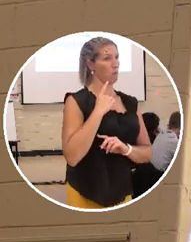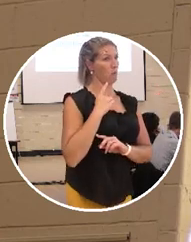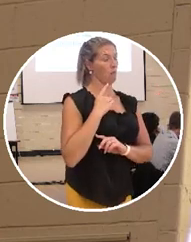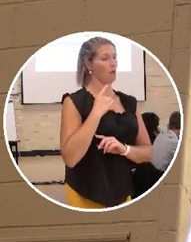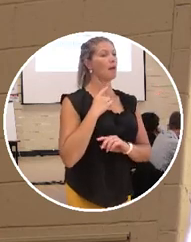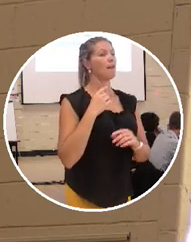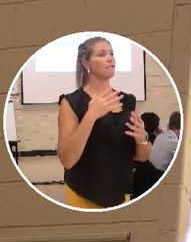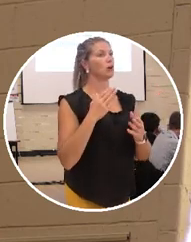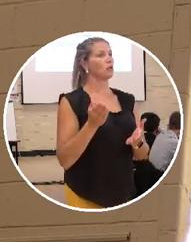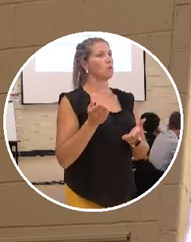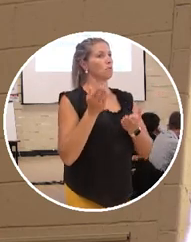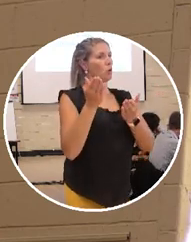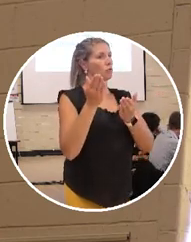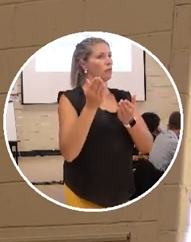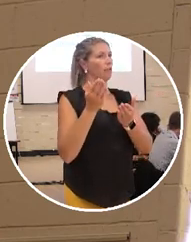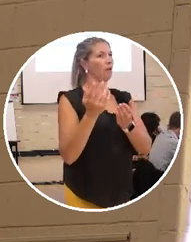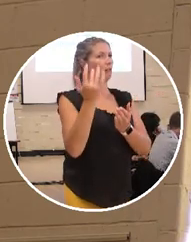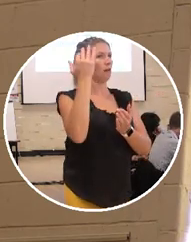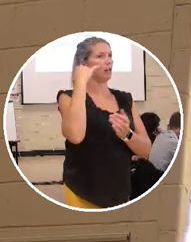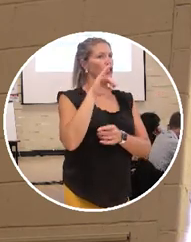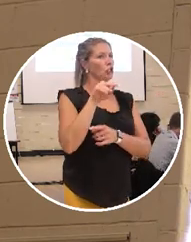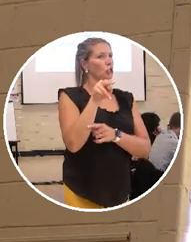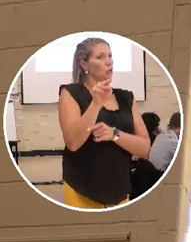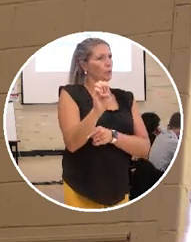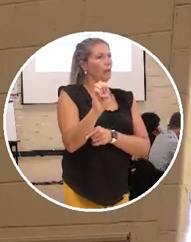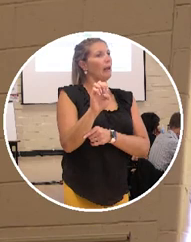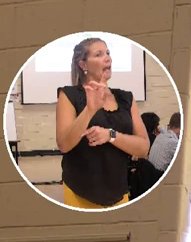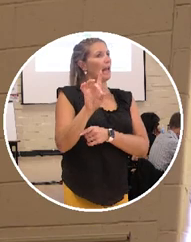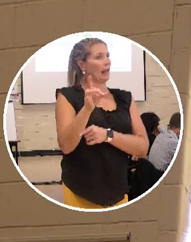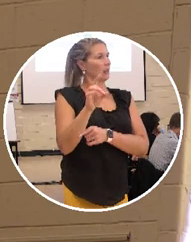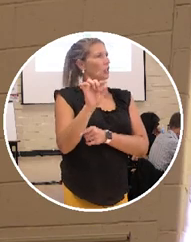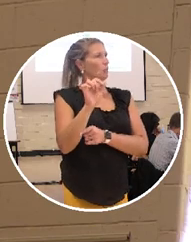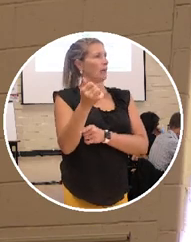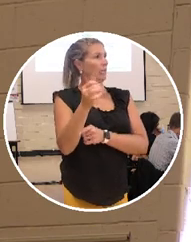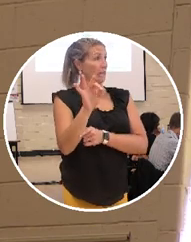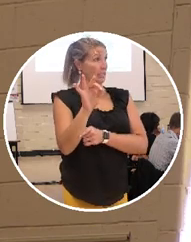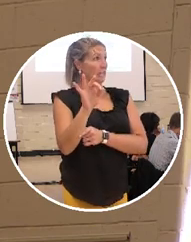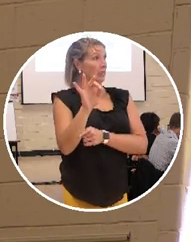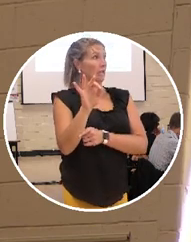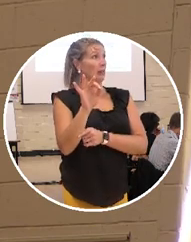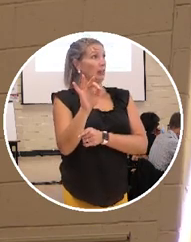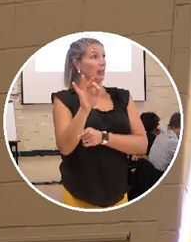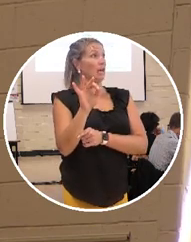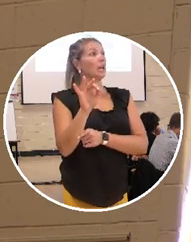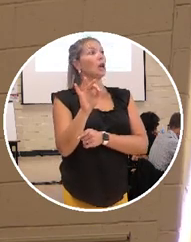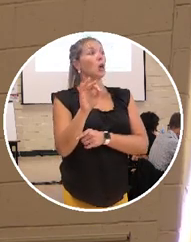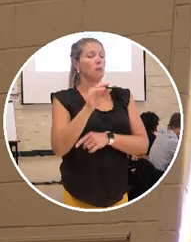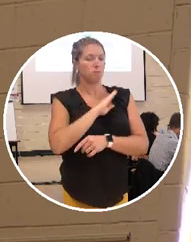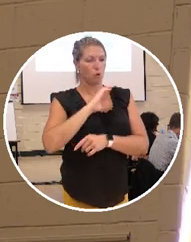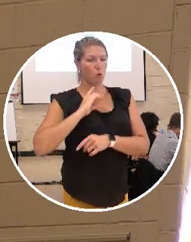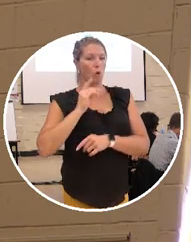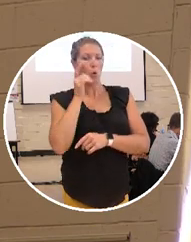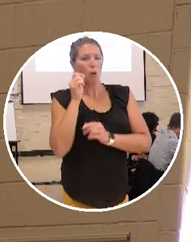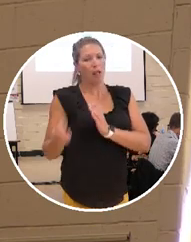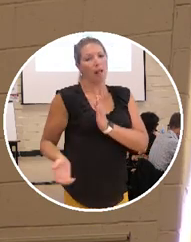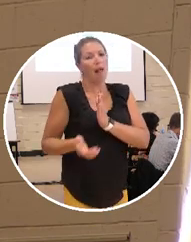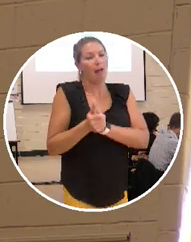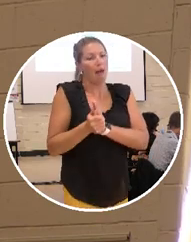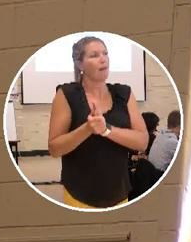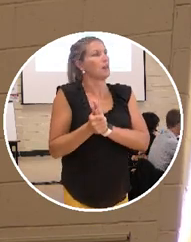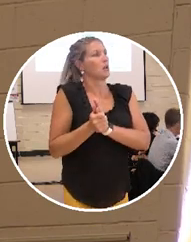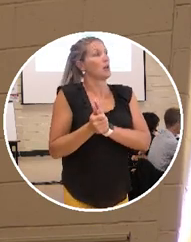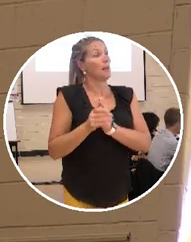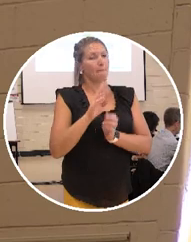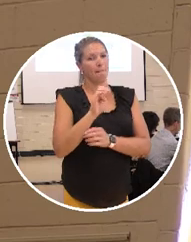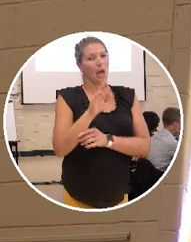given at the board meeting of June 8, 2019, that the board would table proposed amendments to its bylaws for debate and